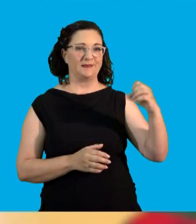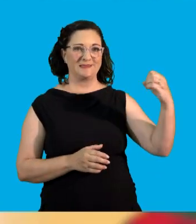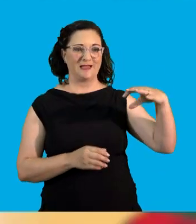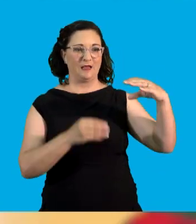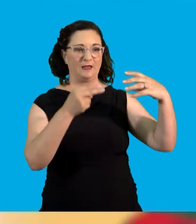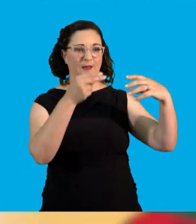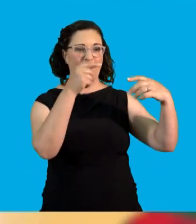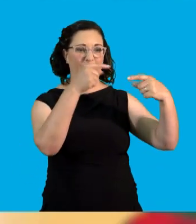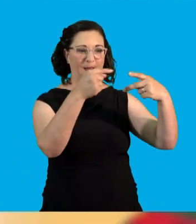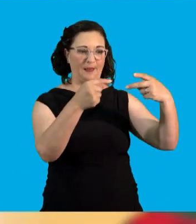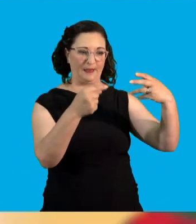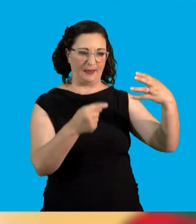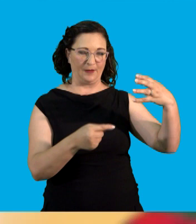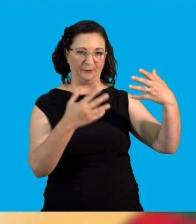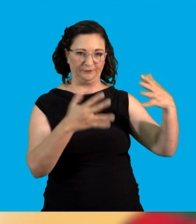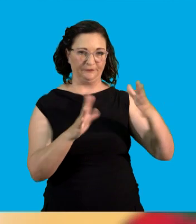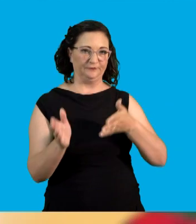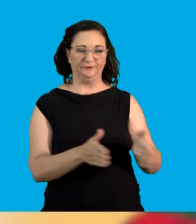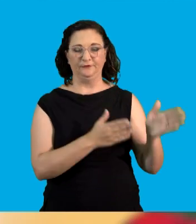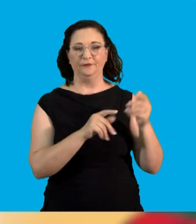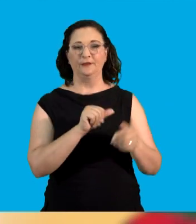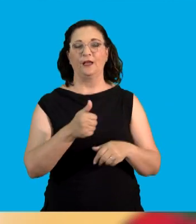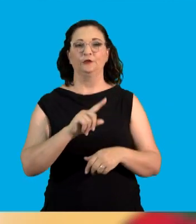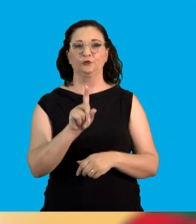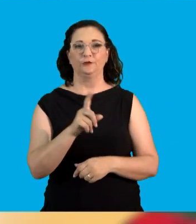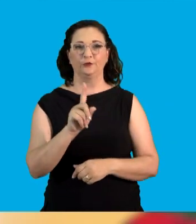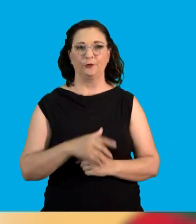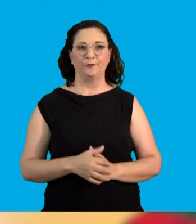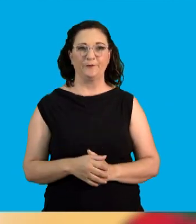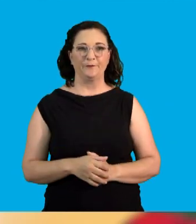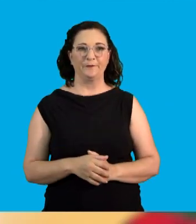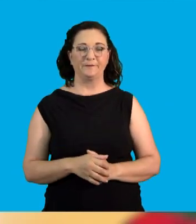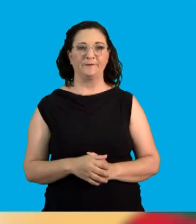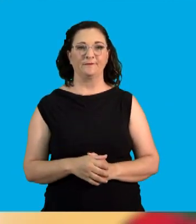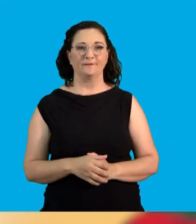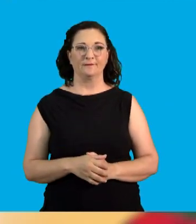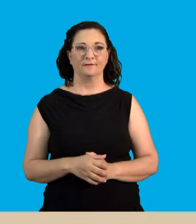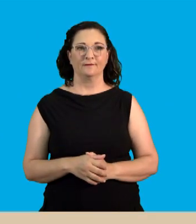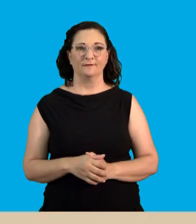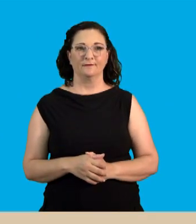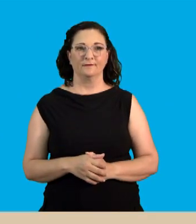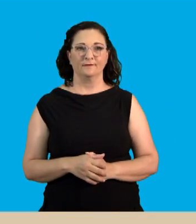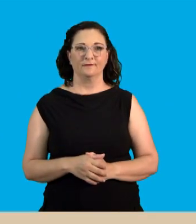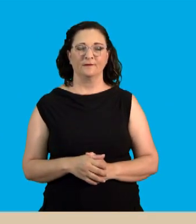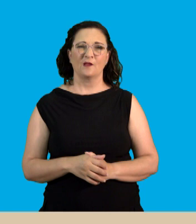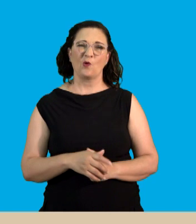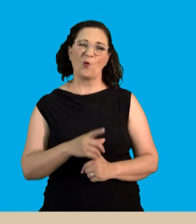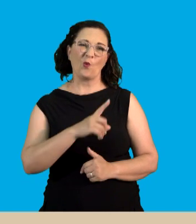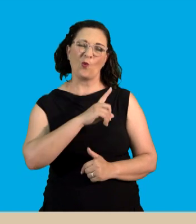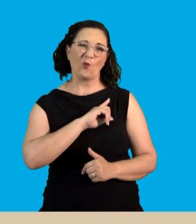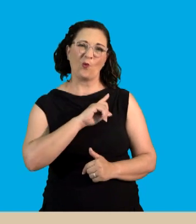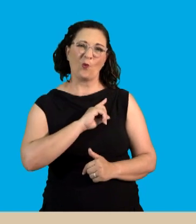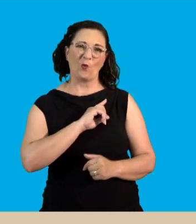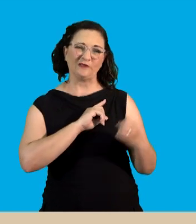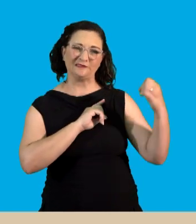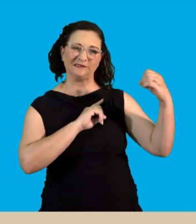of the sun, let us move on to the next question. Right. Question number 2 says to us, why is the